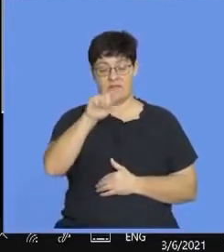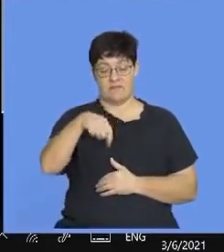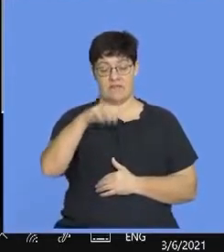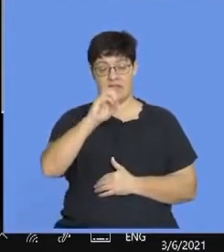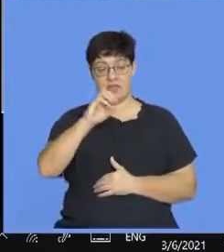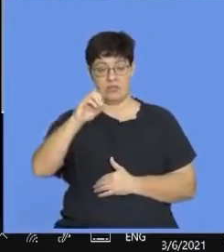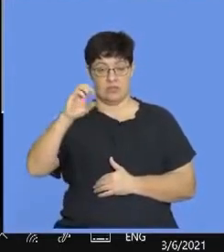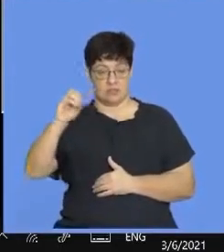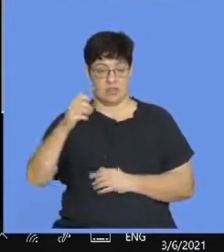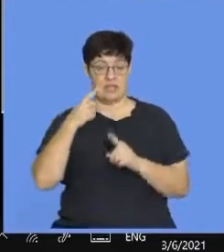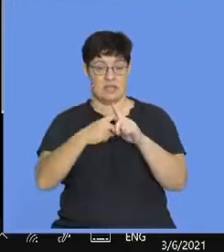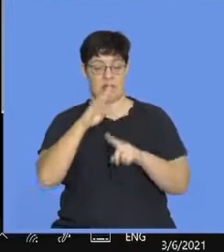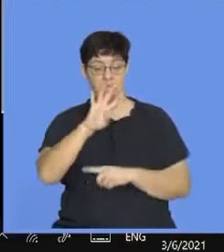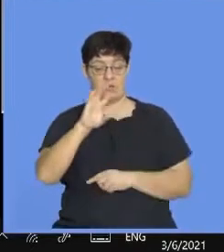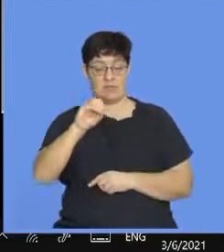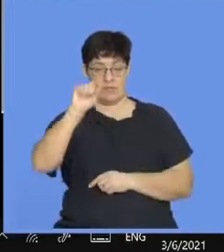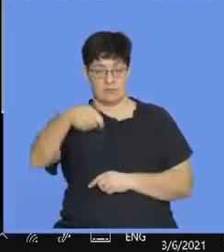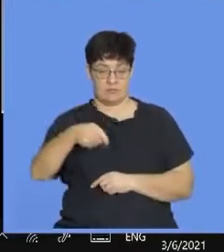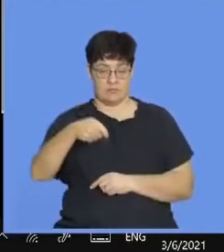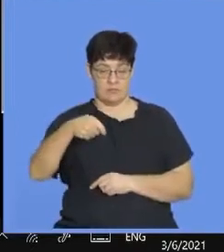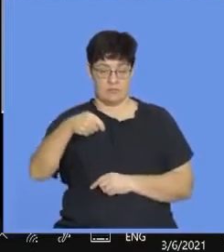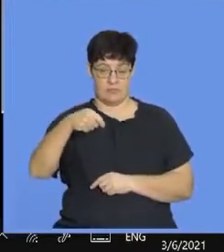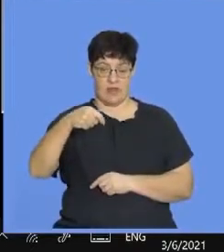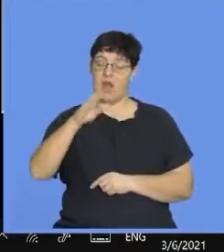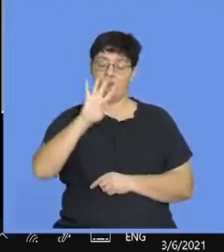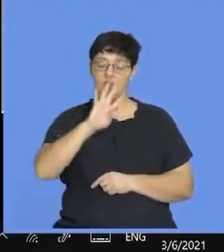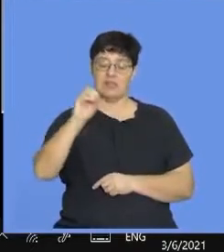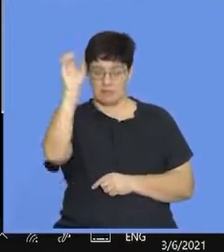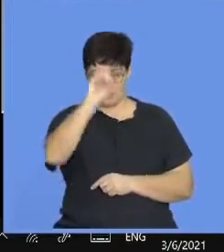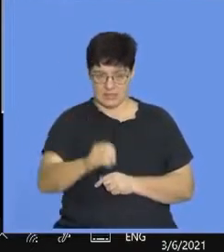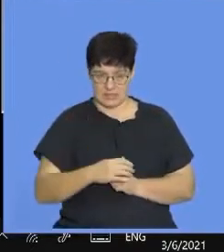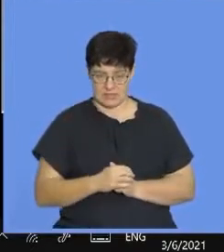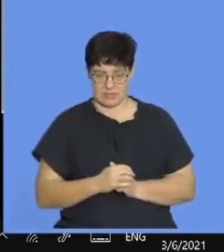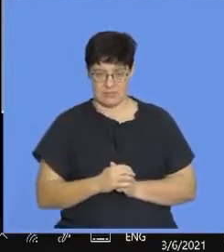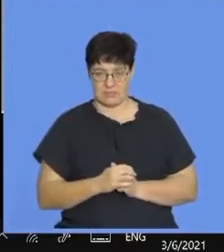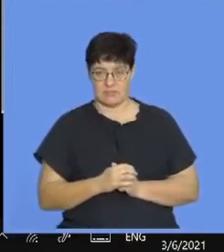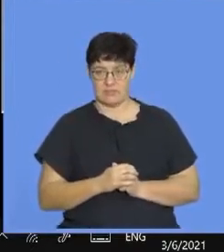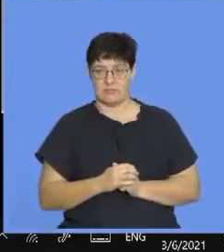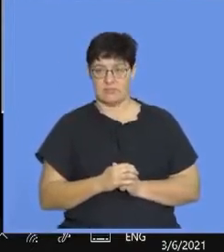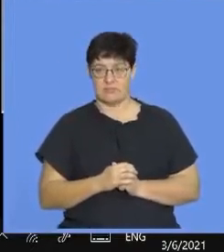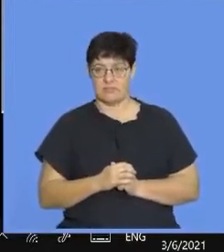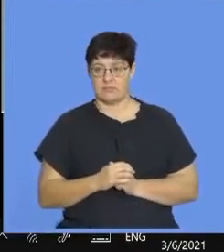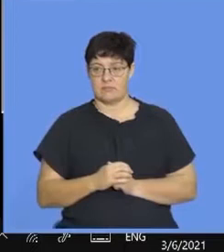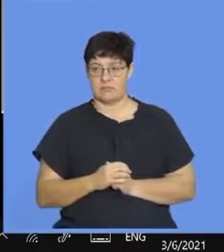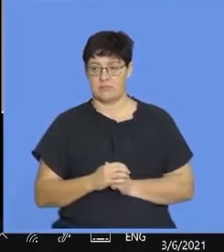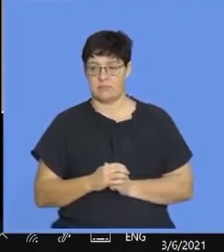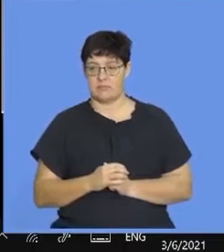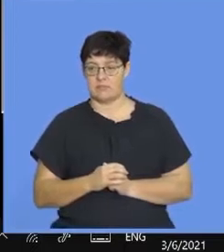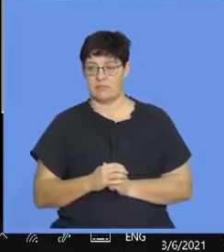40%. Here we go, 65,000 times my 40%.